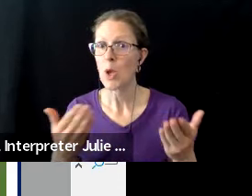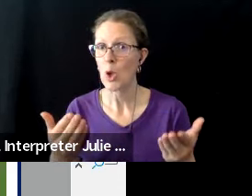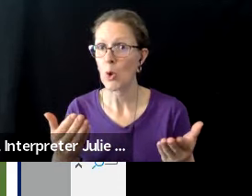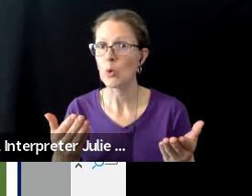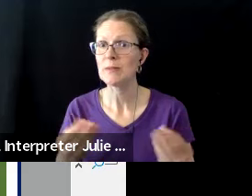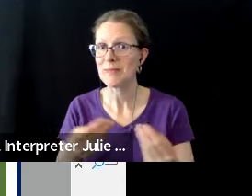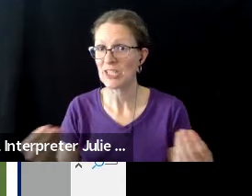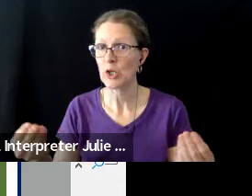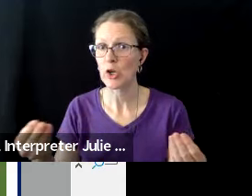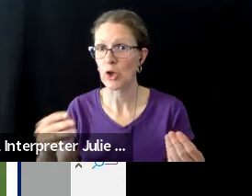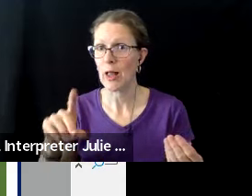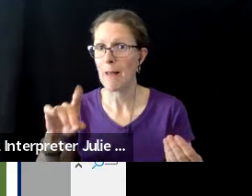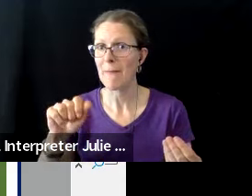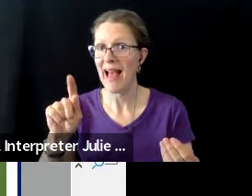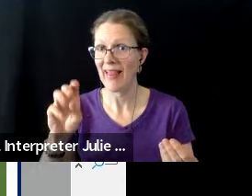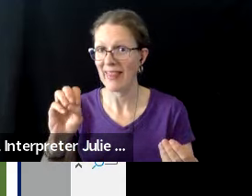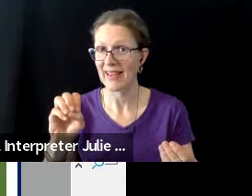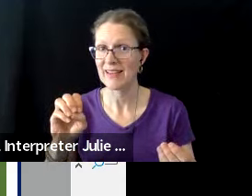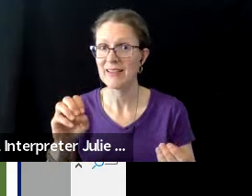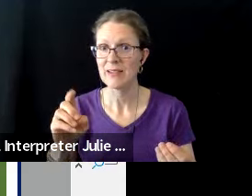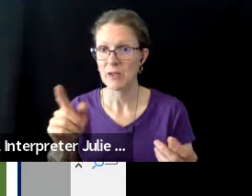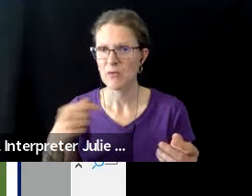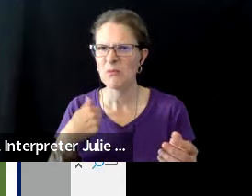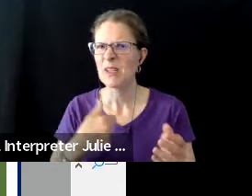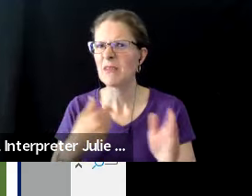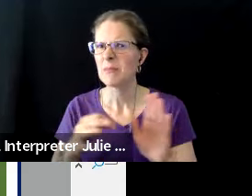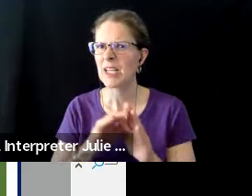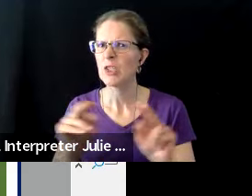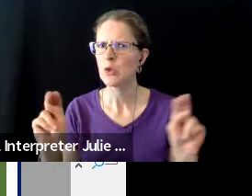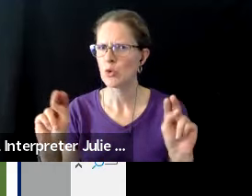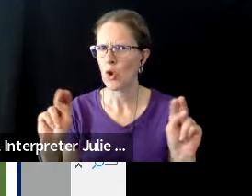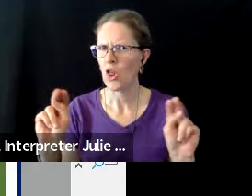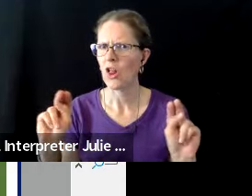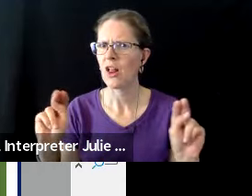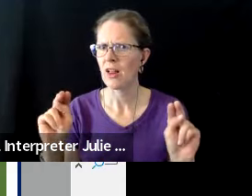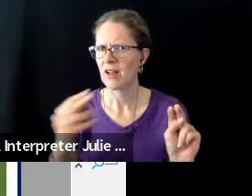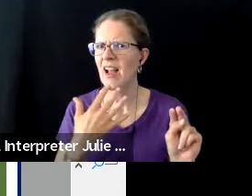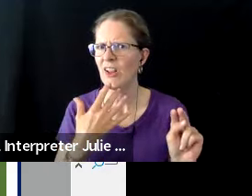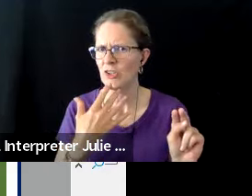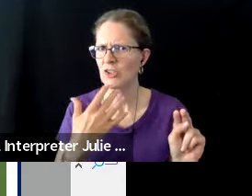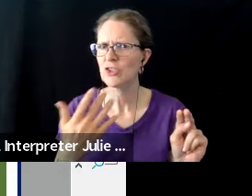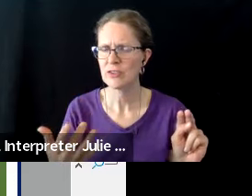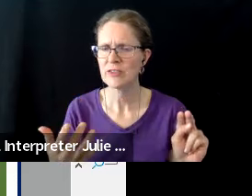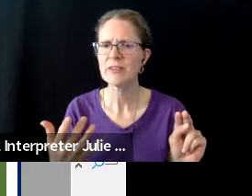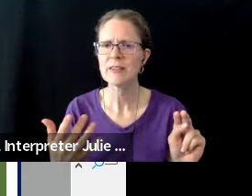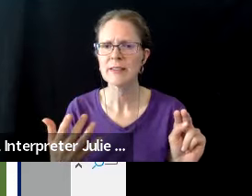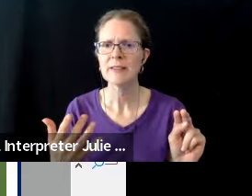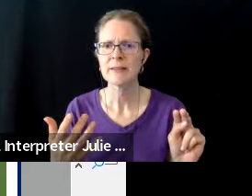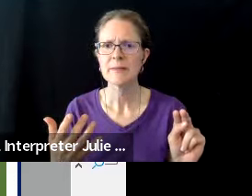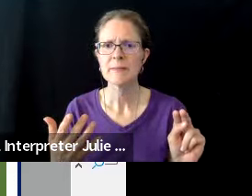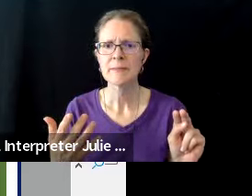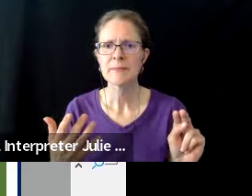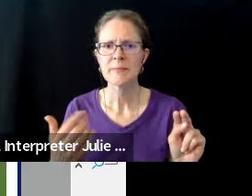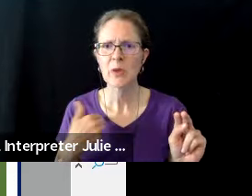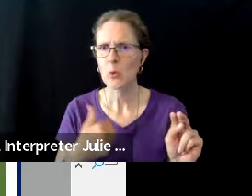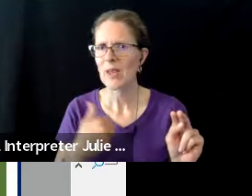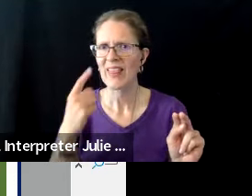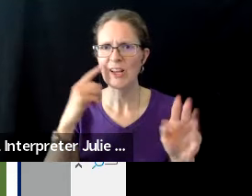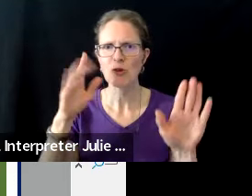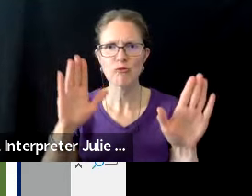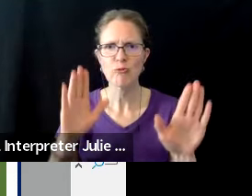palette. And you can see we've chosen really neutral tones, and we think it's a great